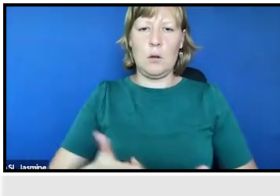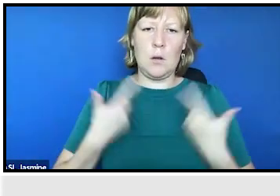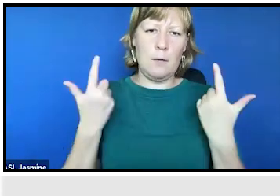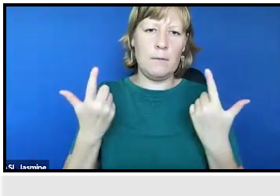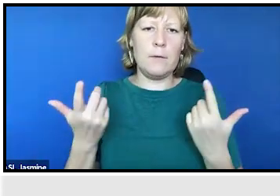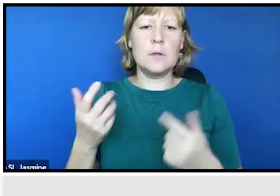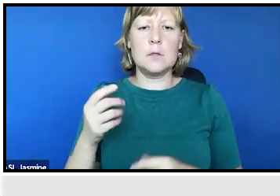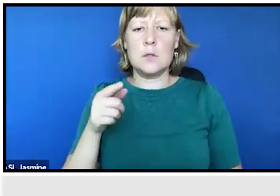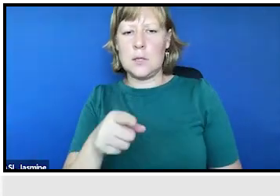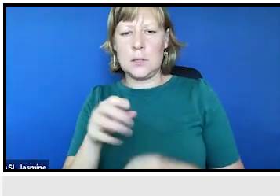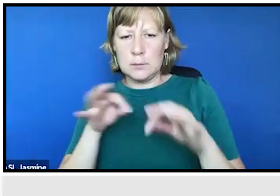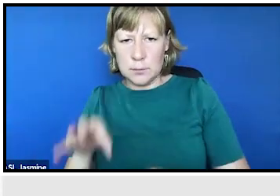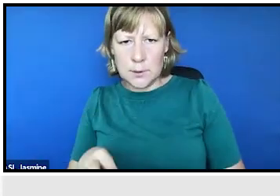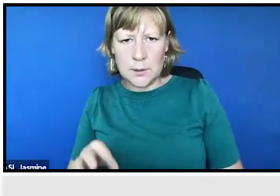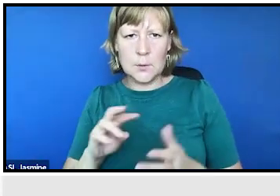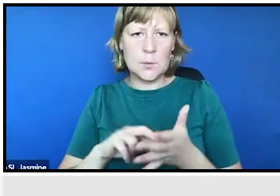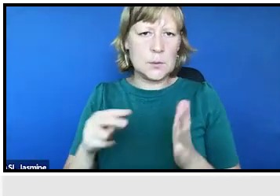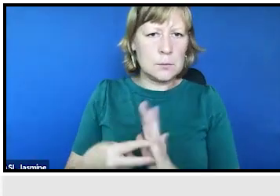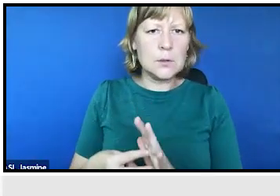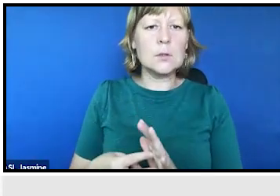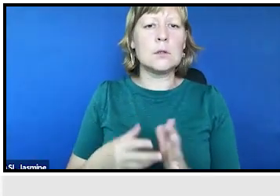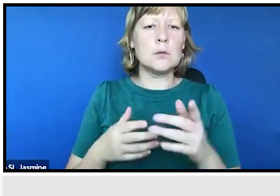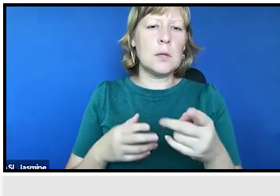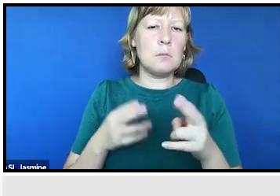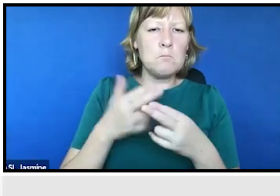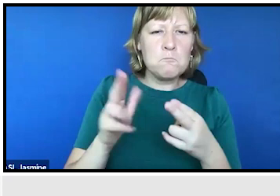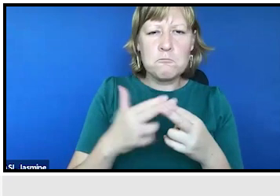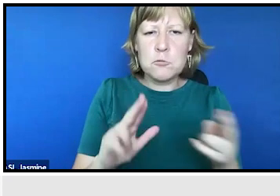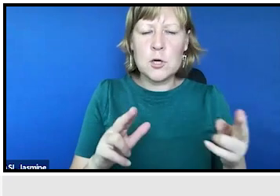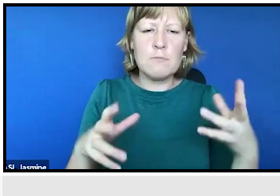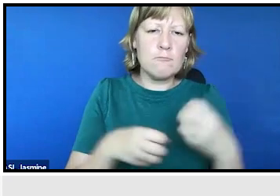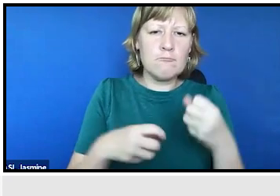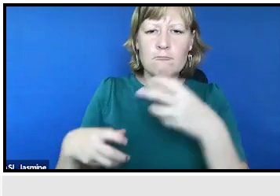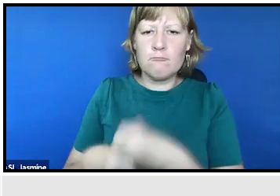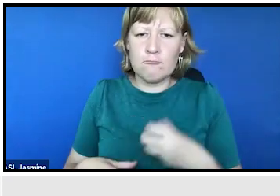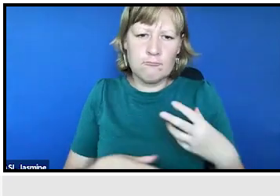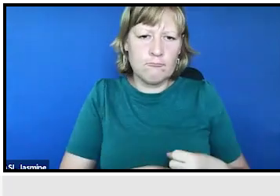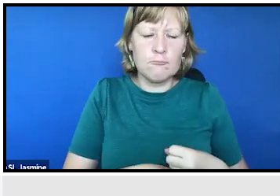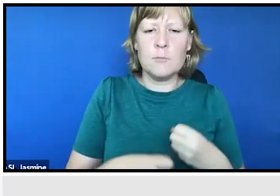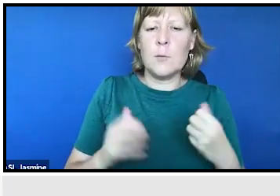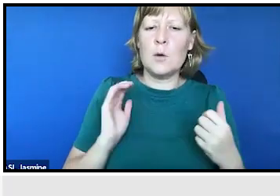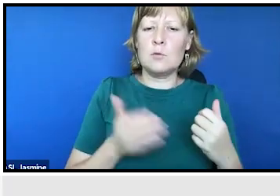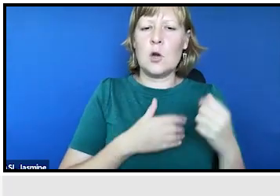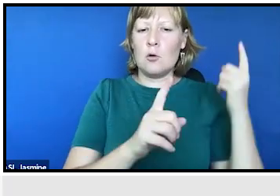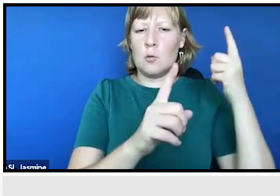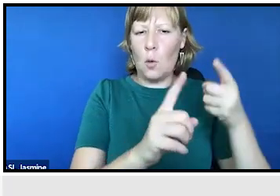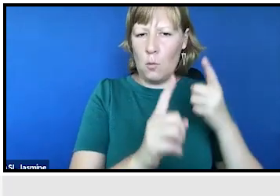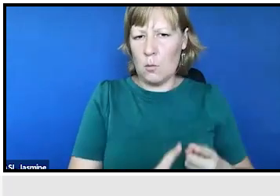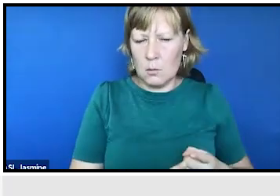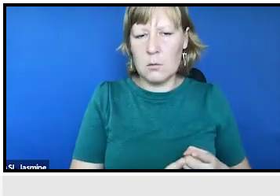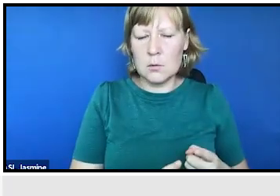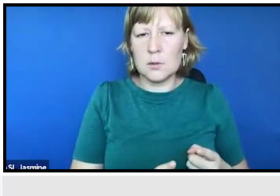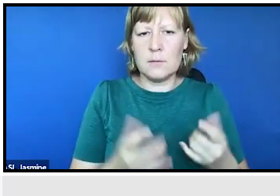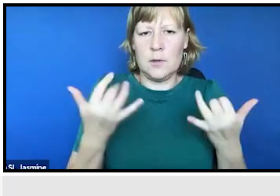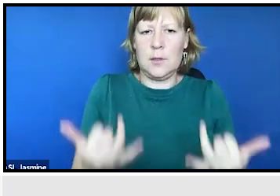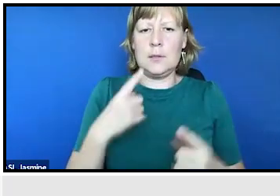actually is. But here you get a brief overview of what we were trying to do for this particular this month's Safety